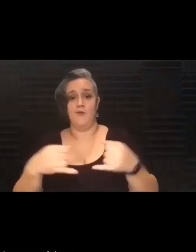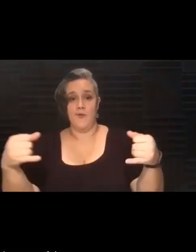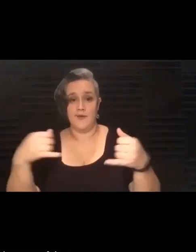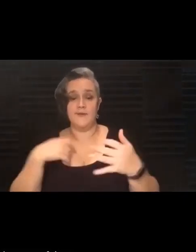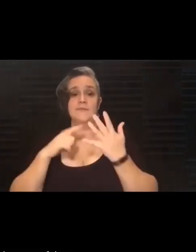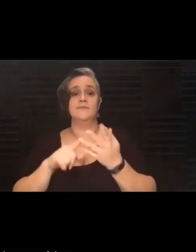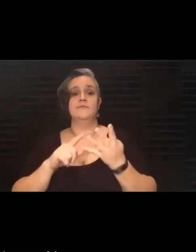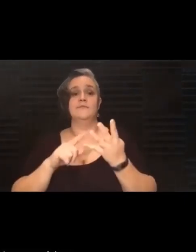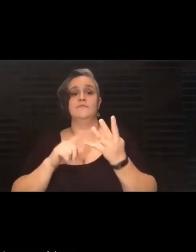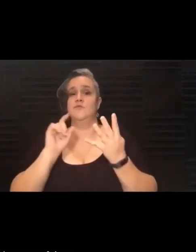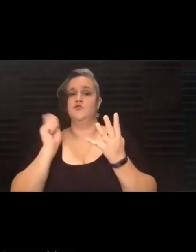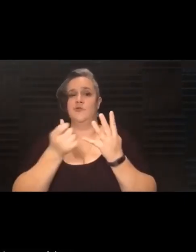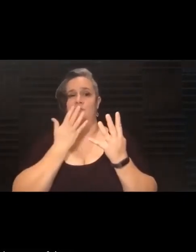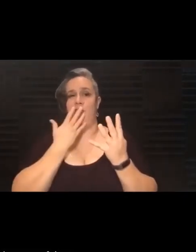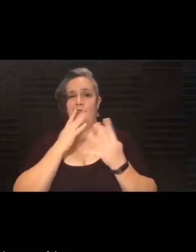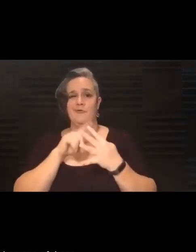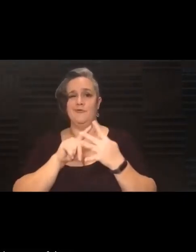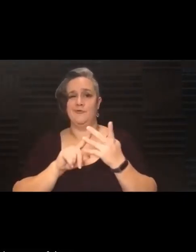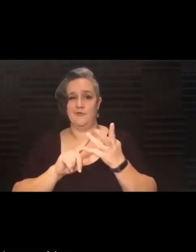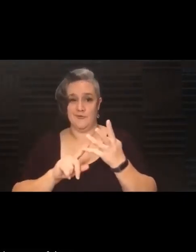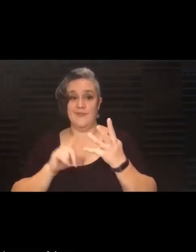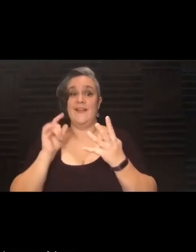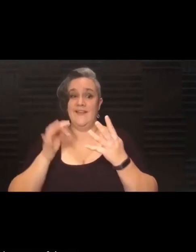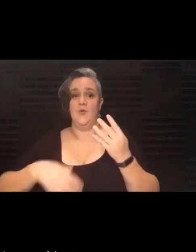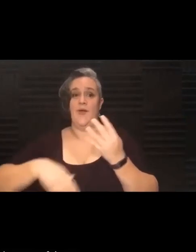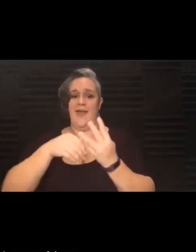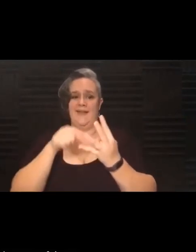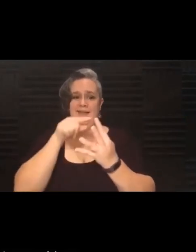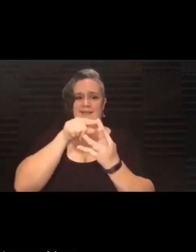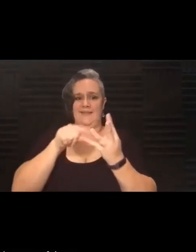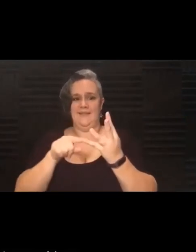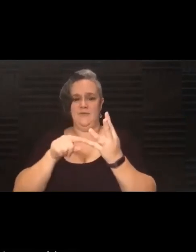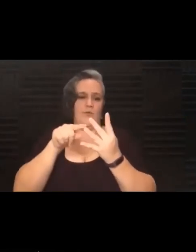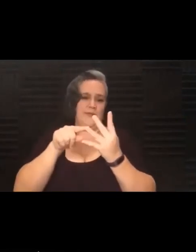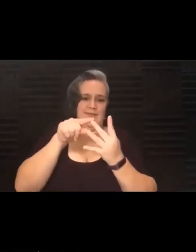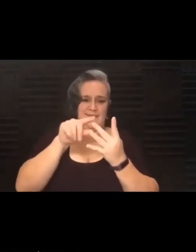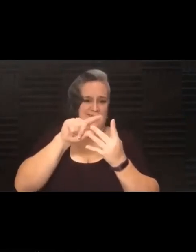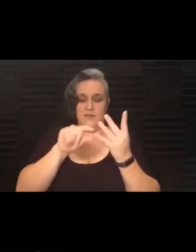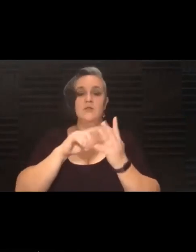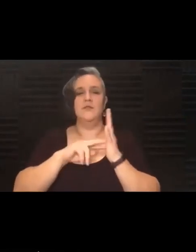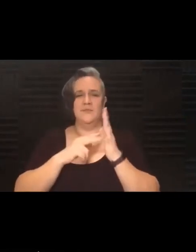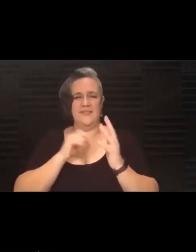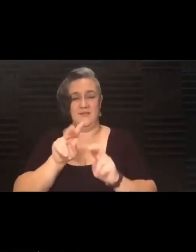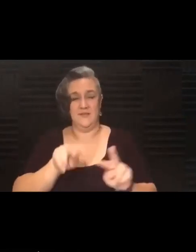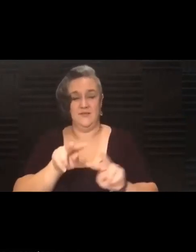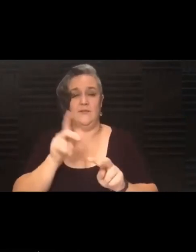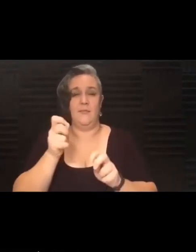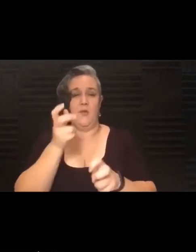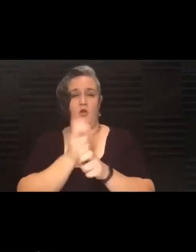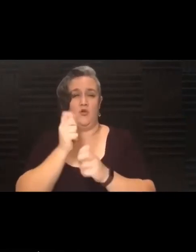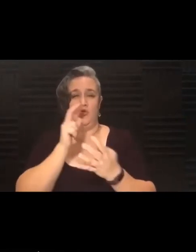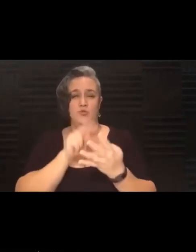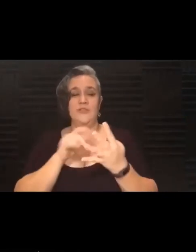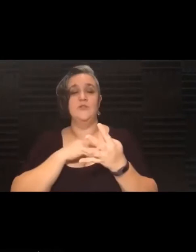the color. Using more than one of these techniques on the same text makes it a little bit harder to read. So the exception